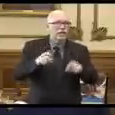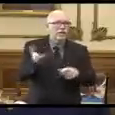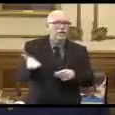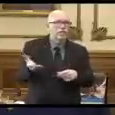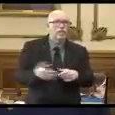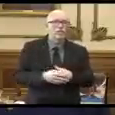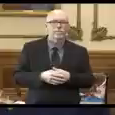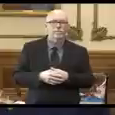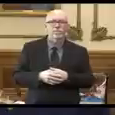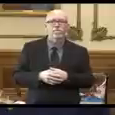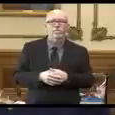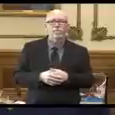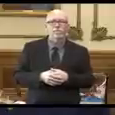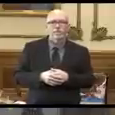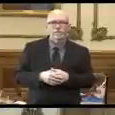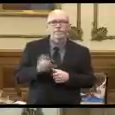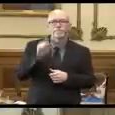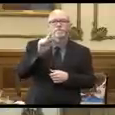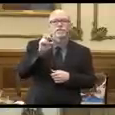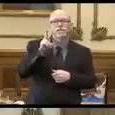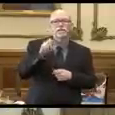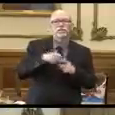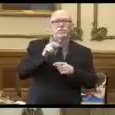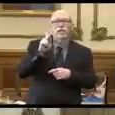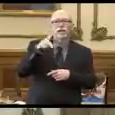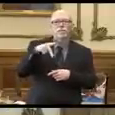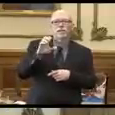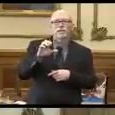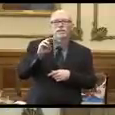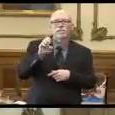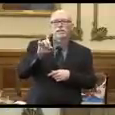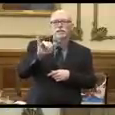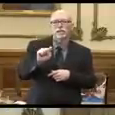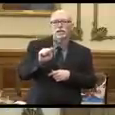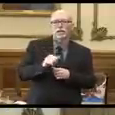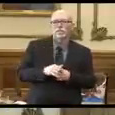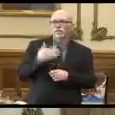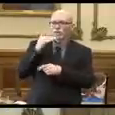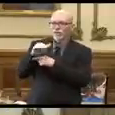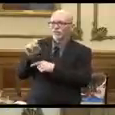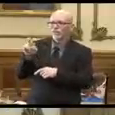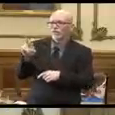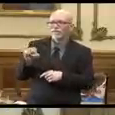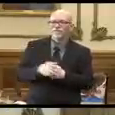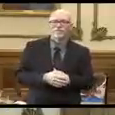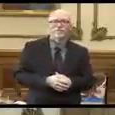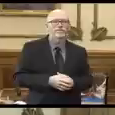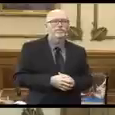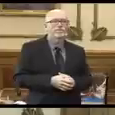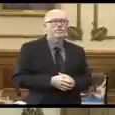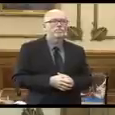tested. Steve with KPC Media. Afternoon, Steve.